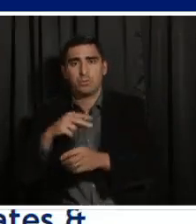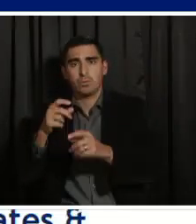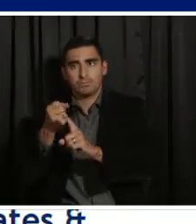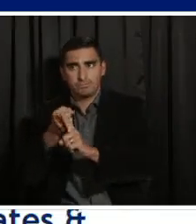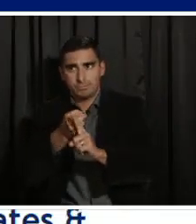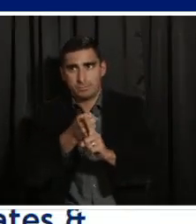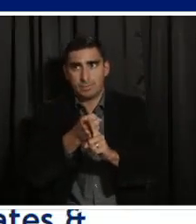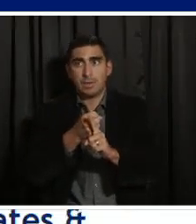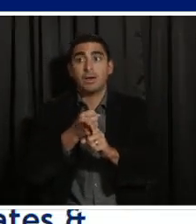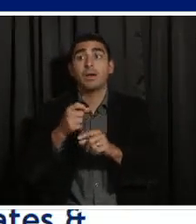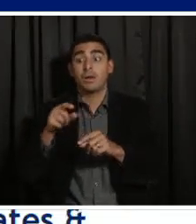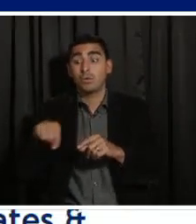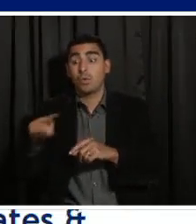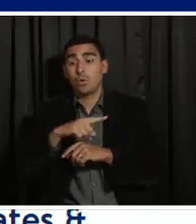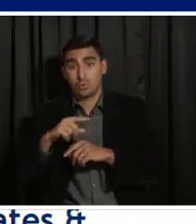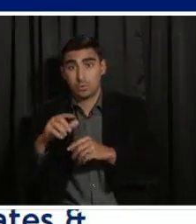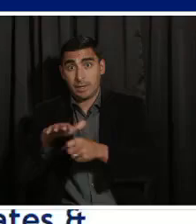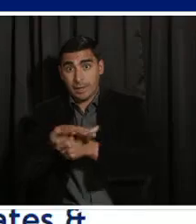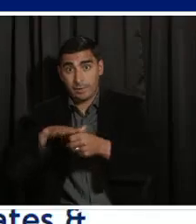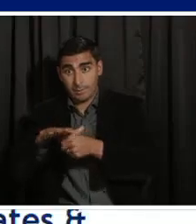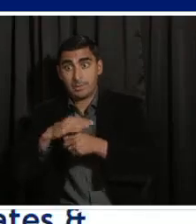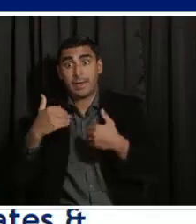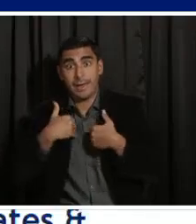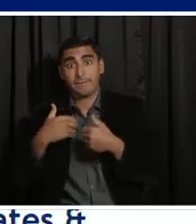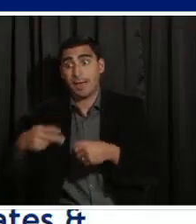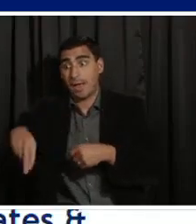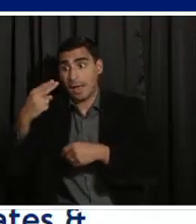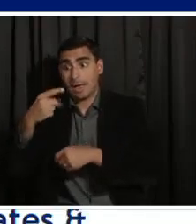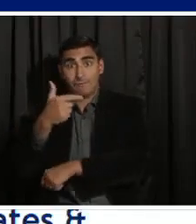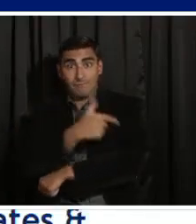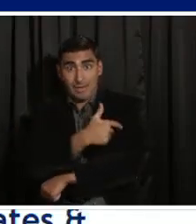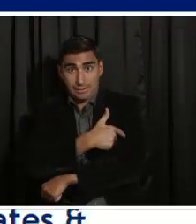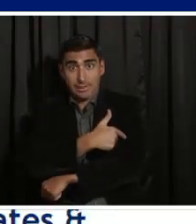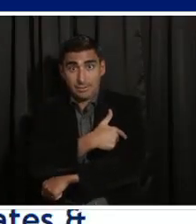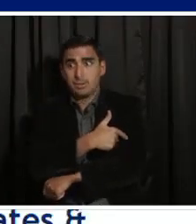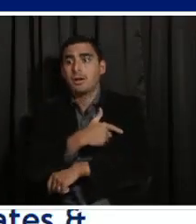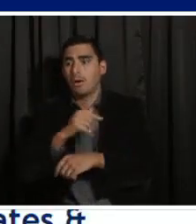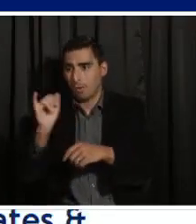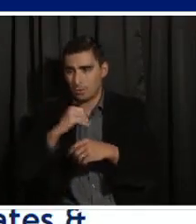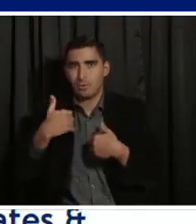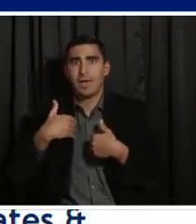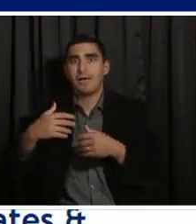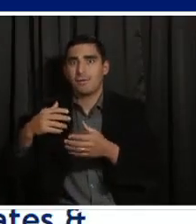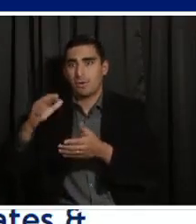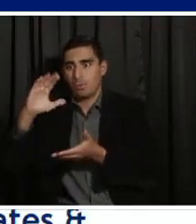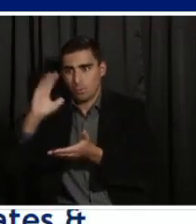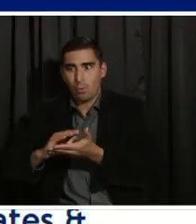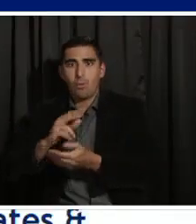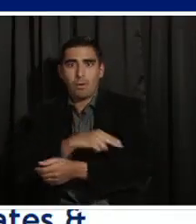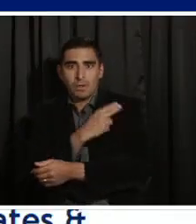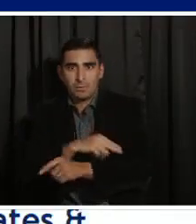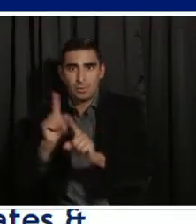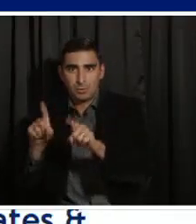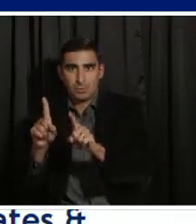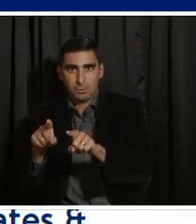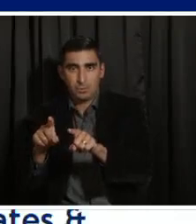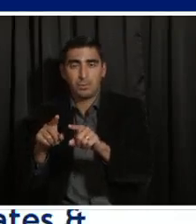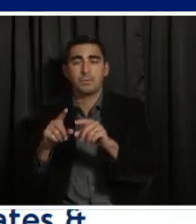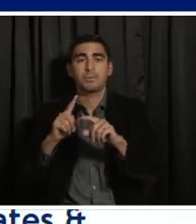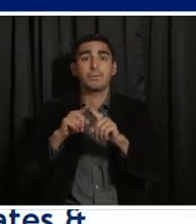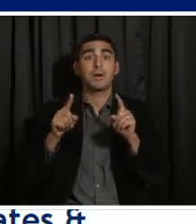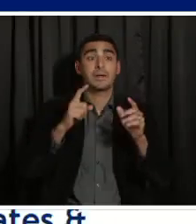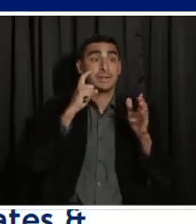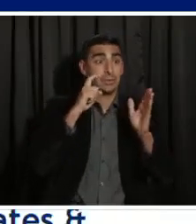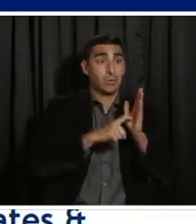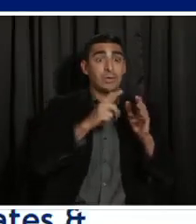highest vaccination rates are those where we're seeing the lowest hospitalization rates. And then we also see, conversely, where we are seeing the